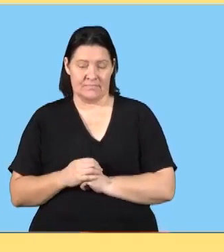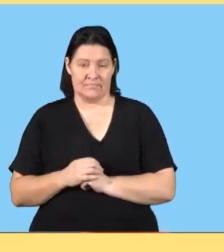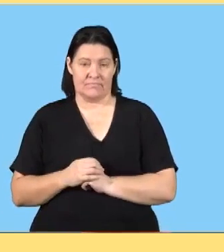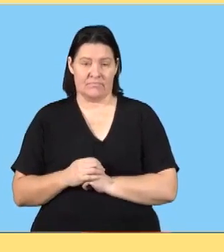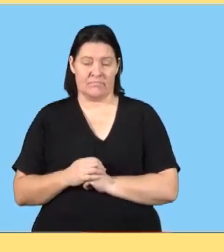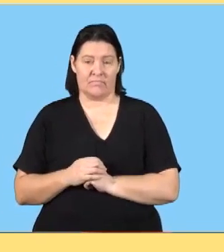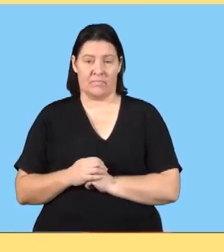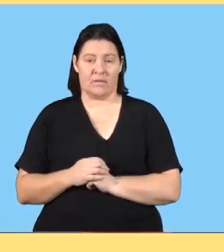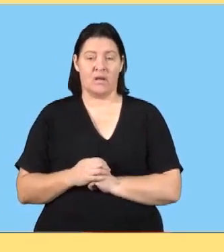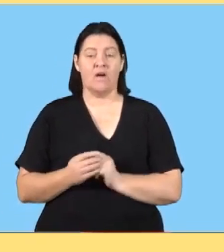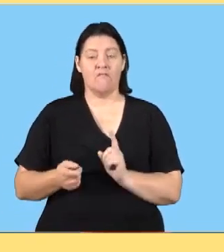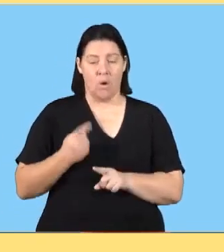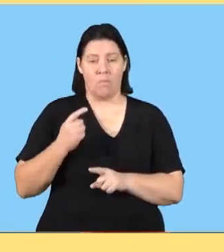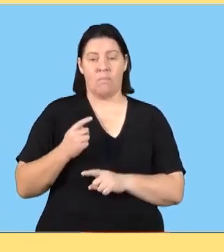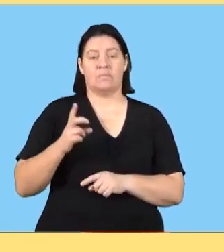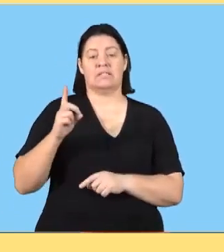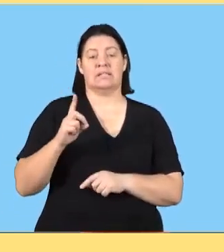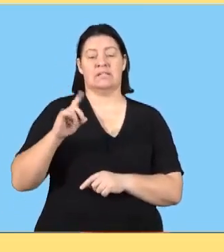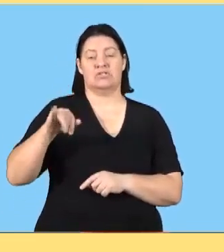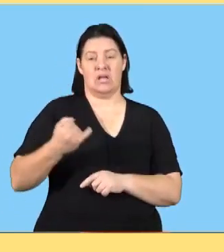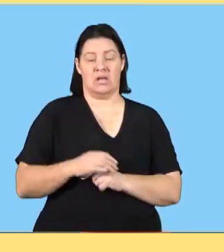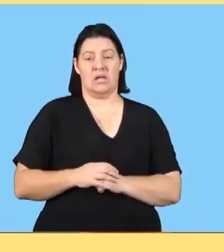side. And the amount is from the GJ